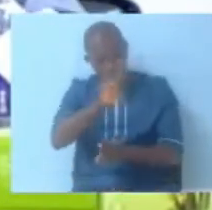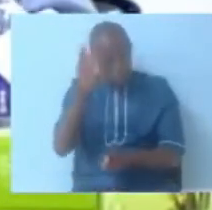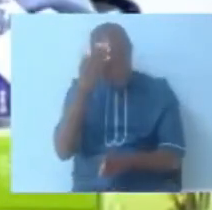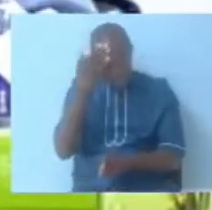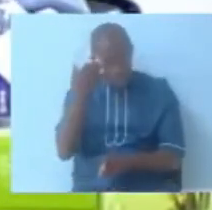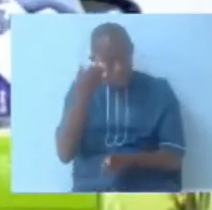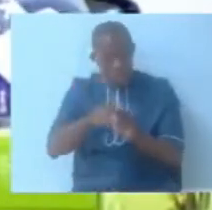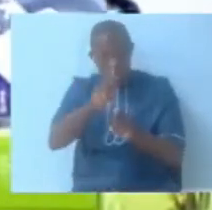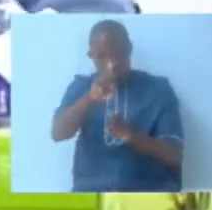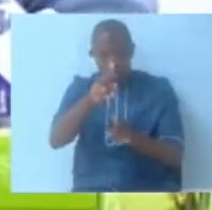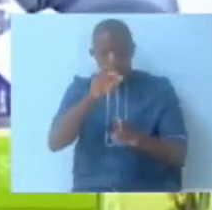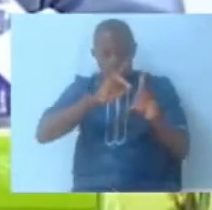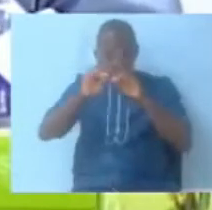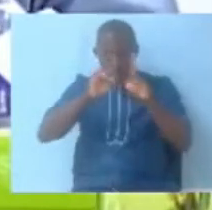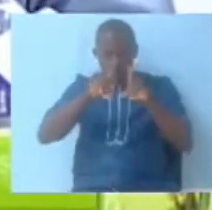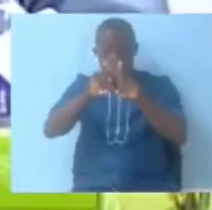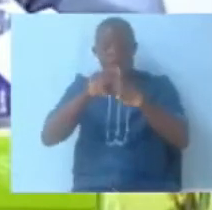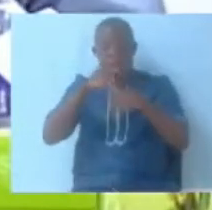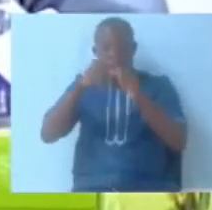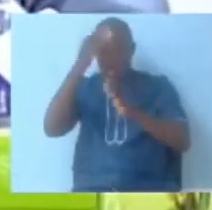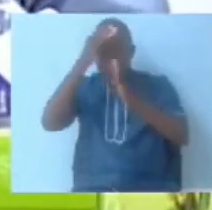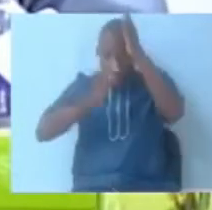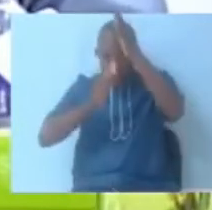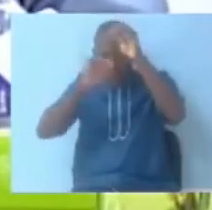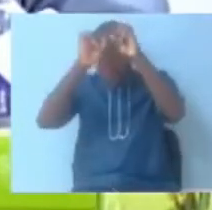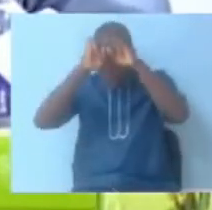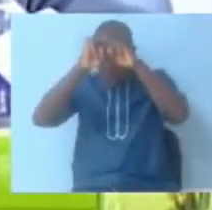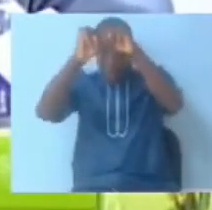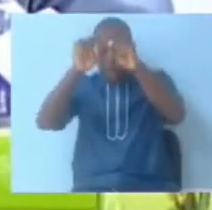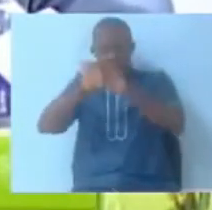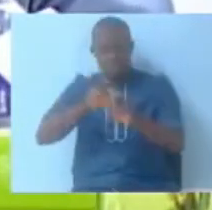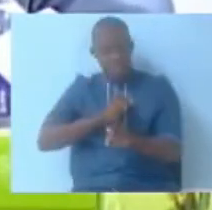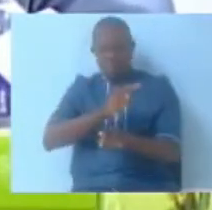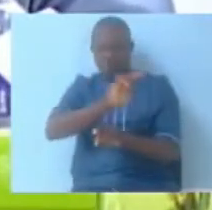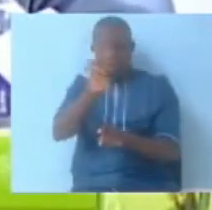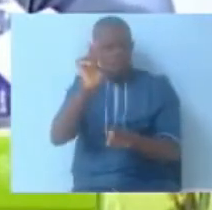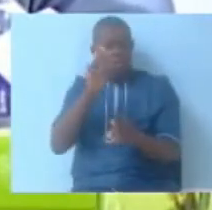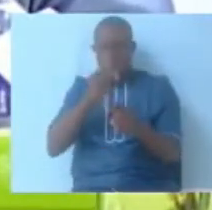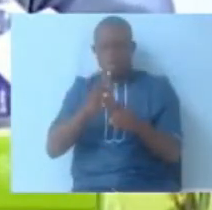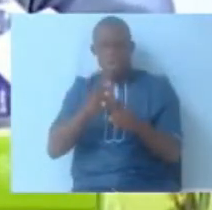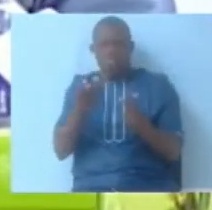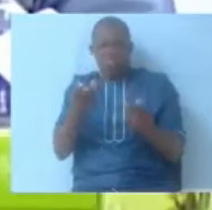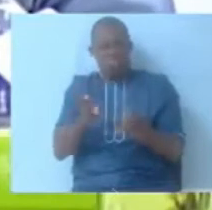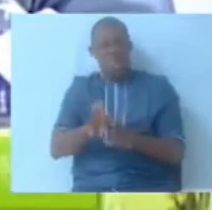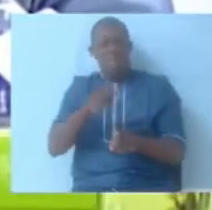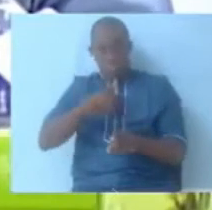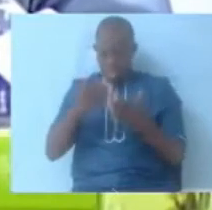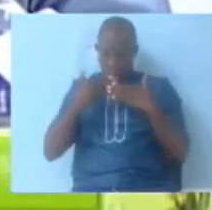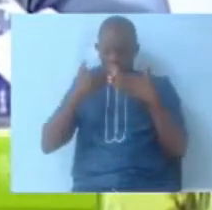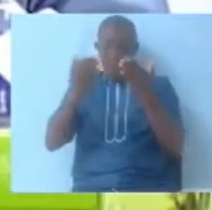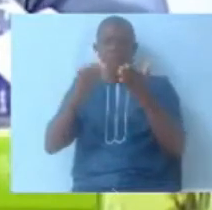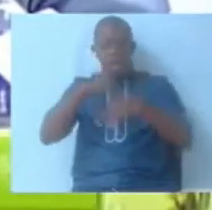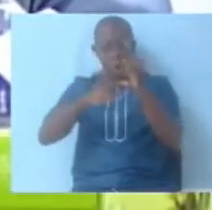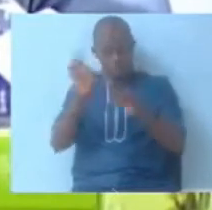just expressing my mind. Akonye mfeta malonko indin sojar mansakundale betilindi nyola teng. Nga ha mambala wala bari ntefana